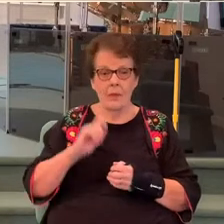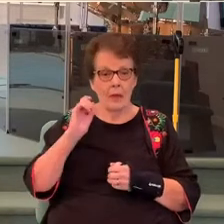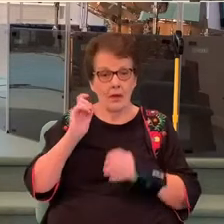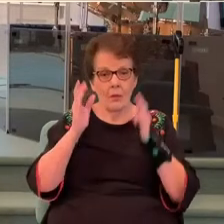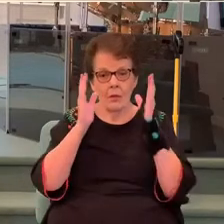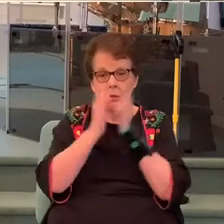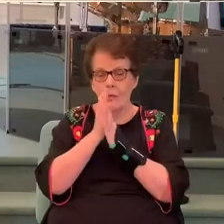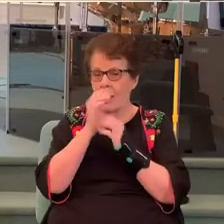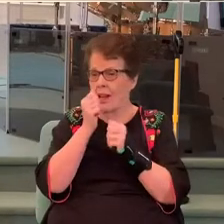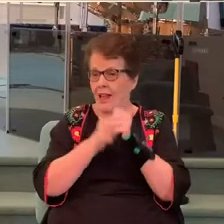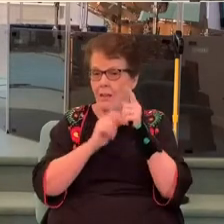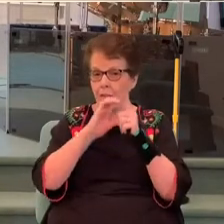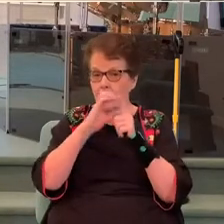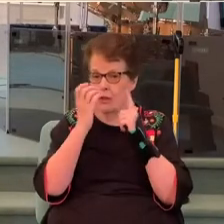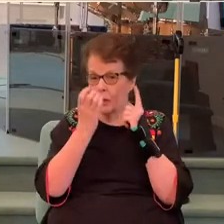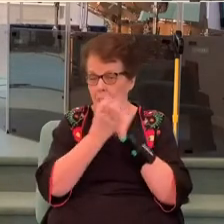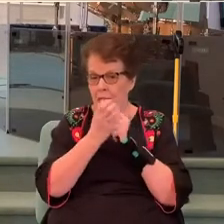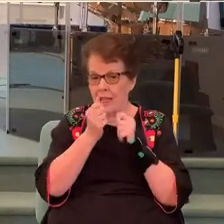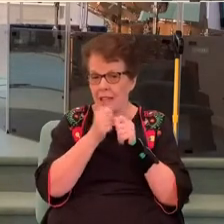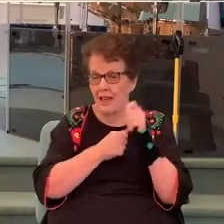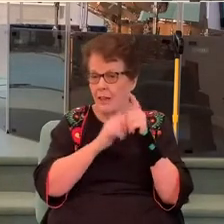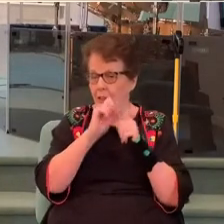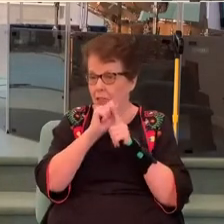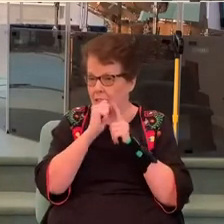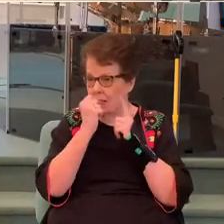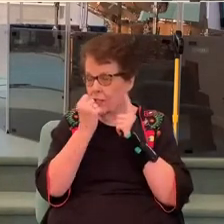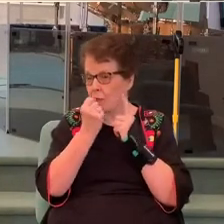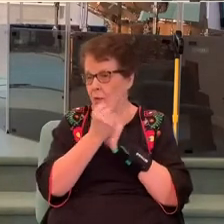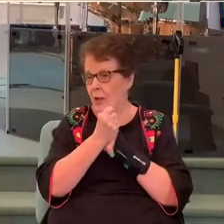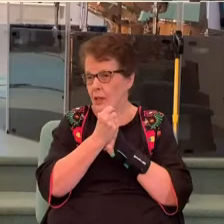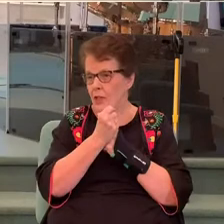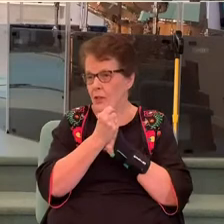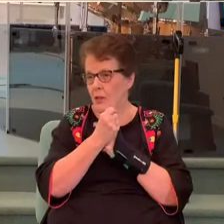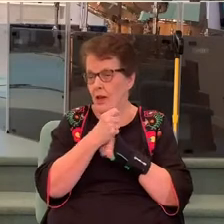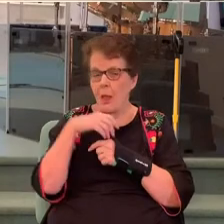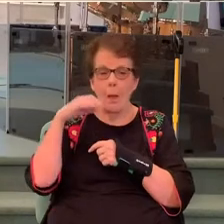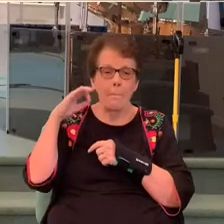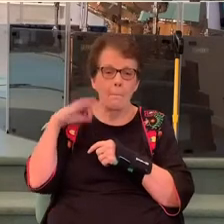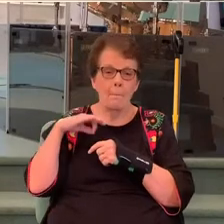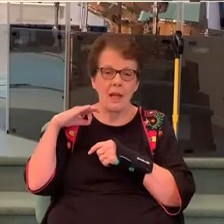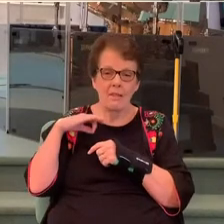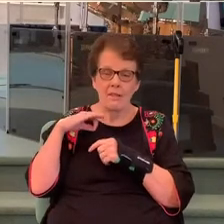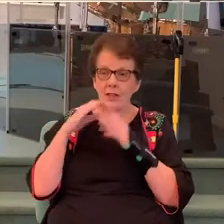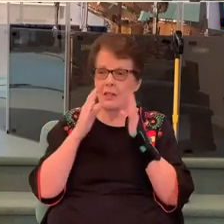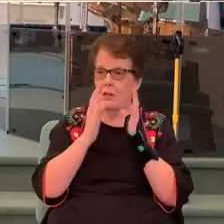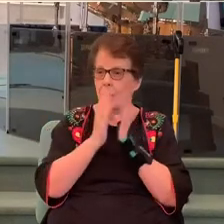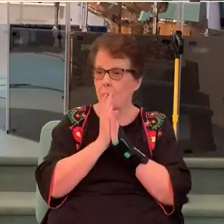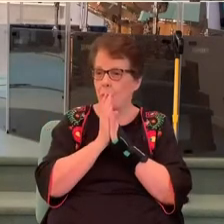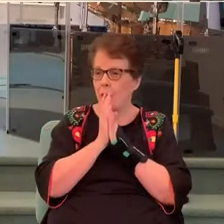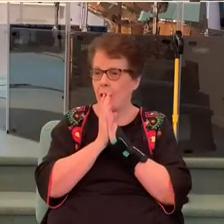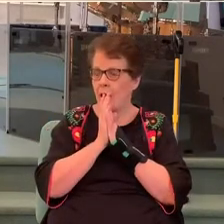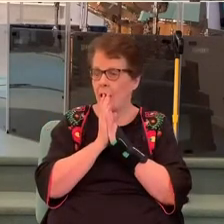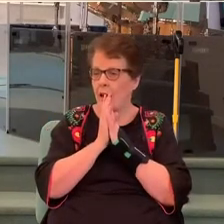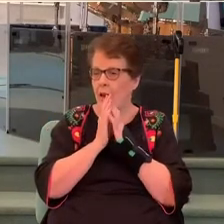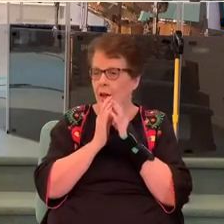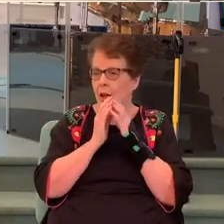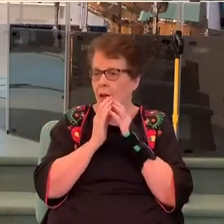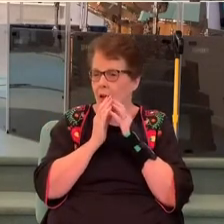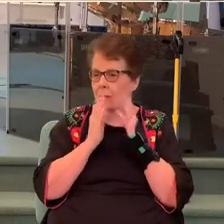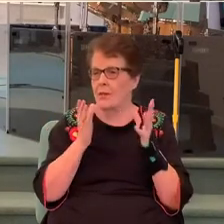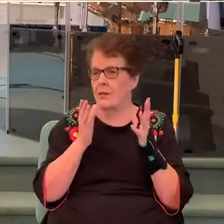and every situation. Why we should pray. The benefits of prayer are so much more